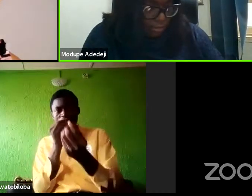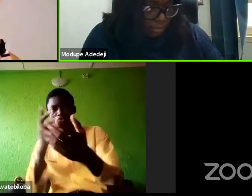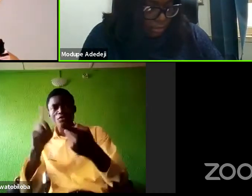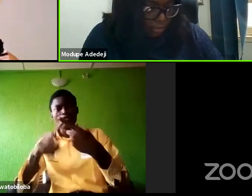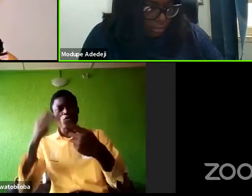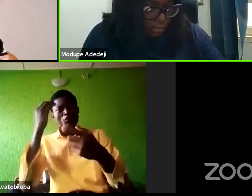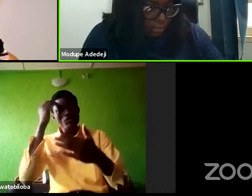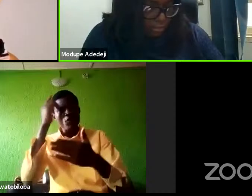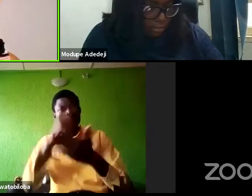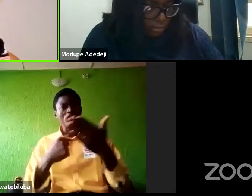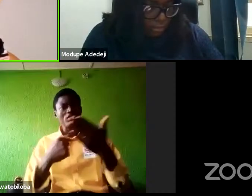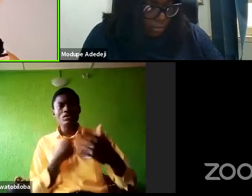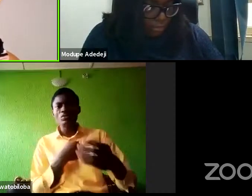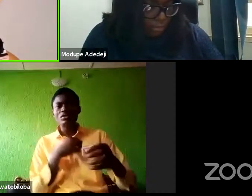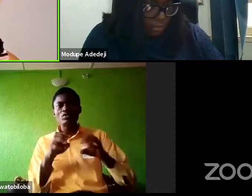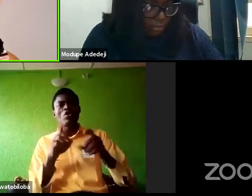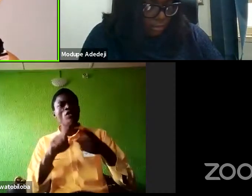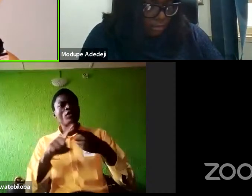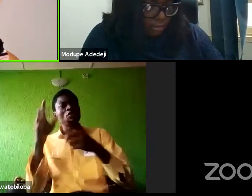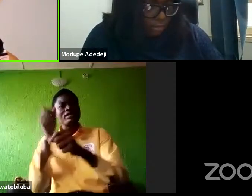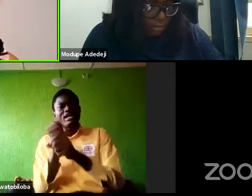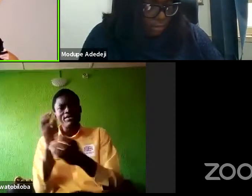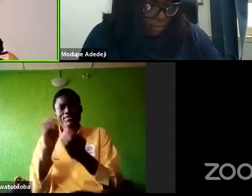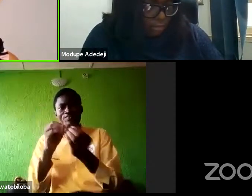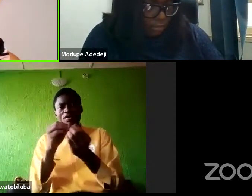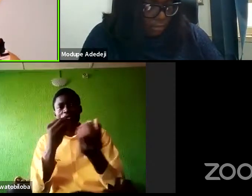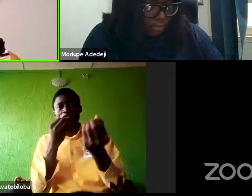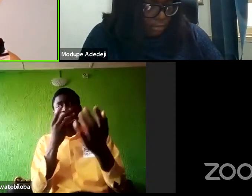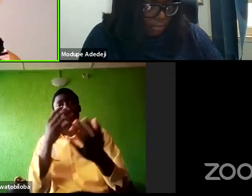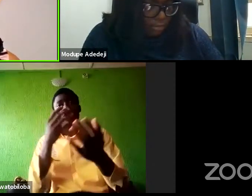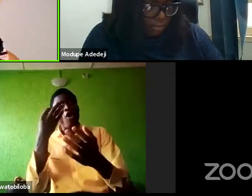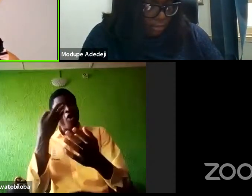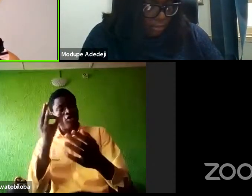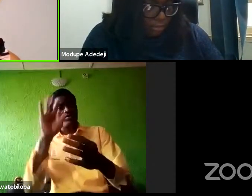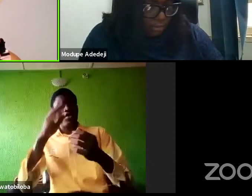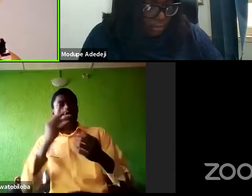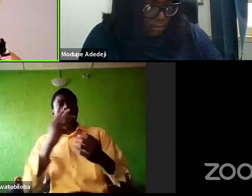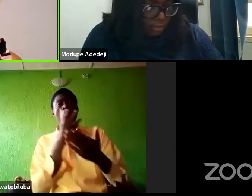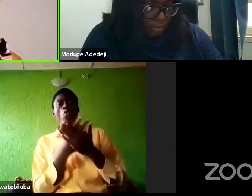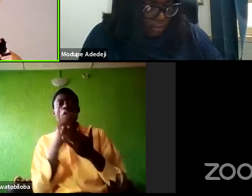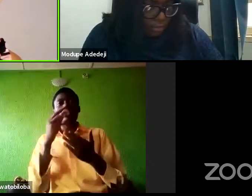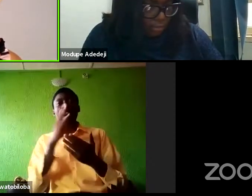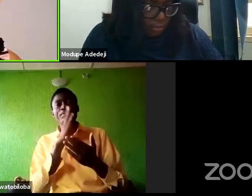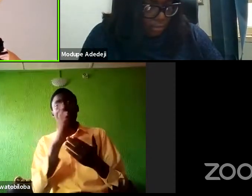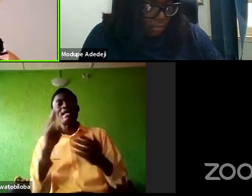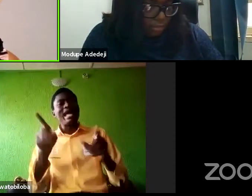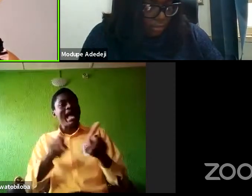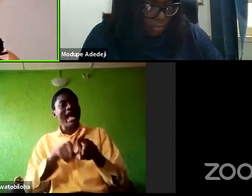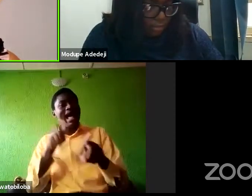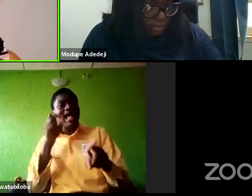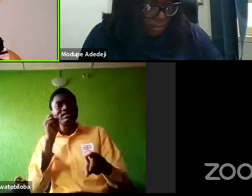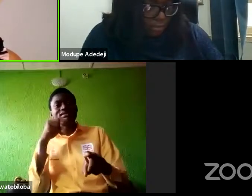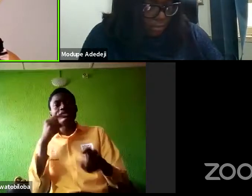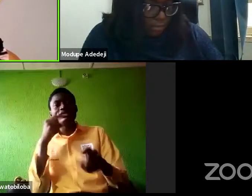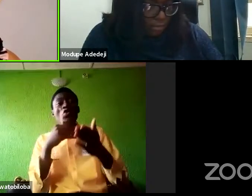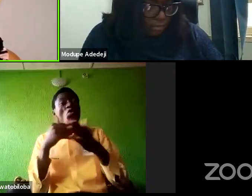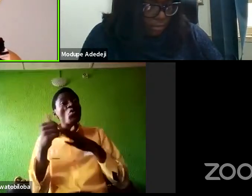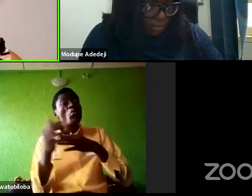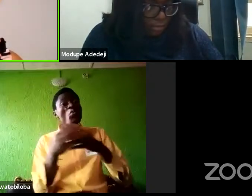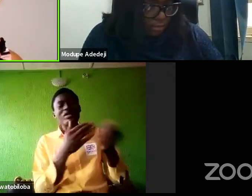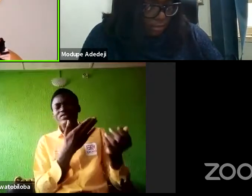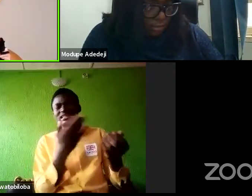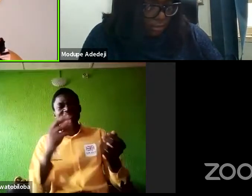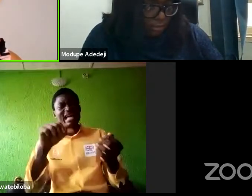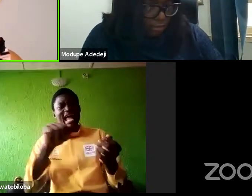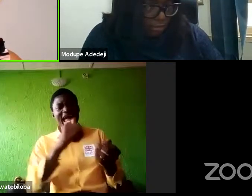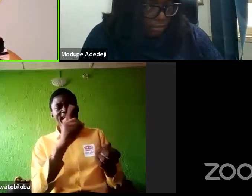your well-being. You need to enjoy some tips about your well-being. And just like you said, if there's anything any of us will do is